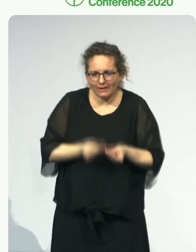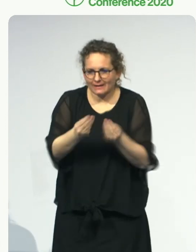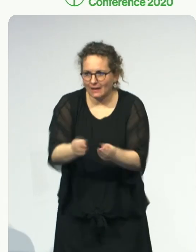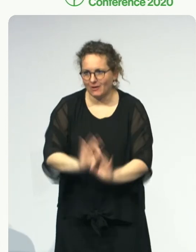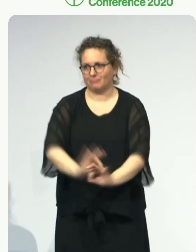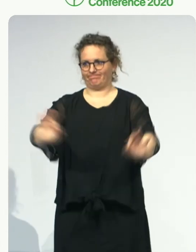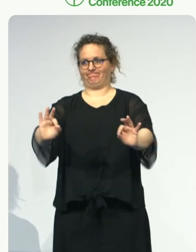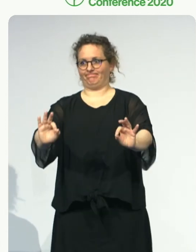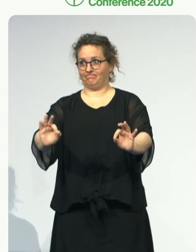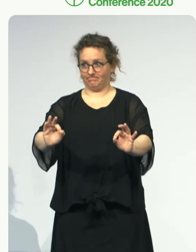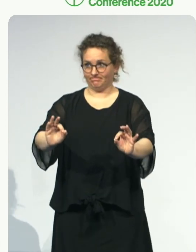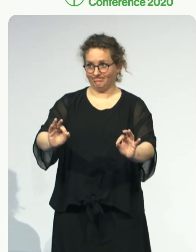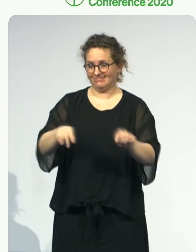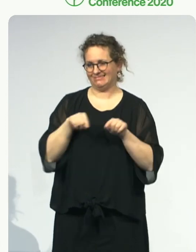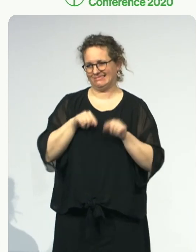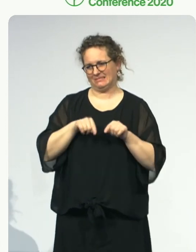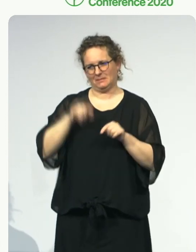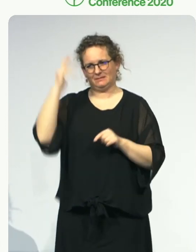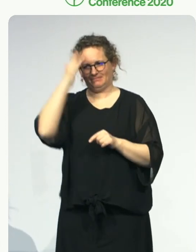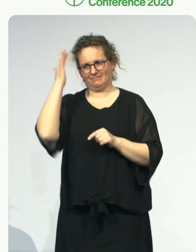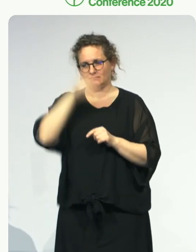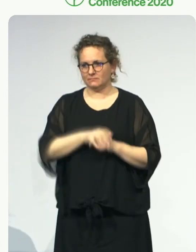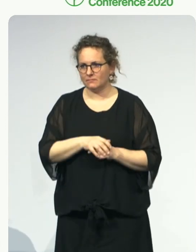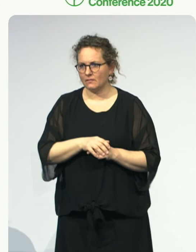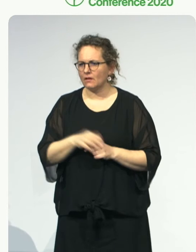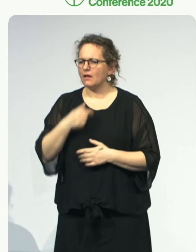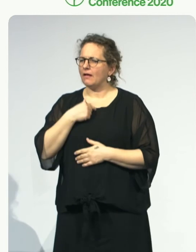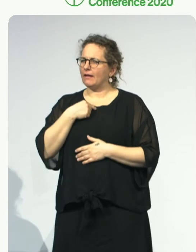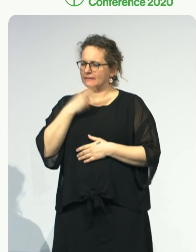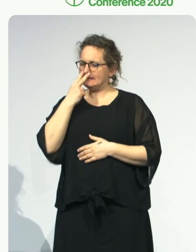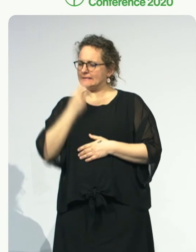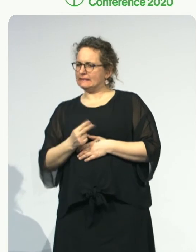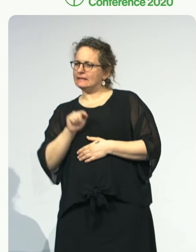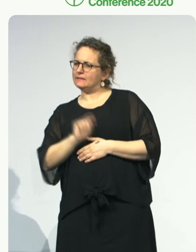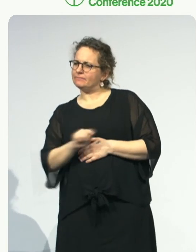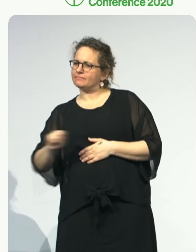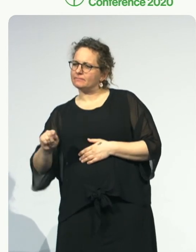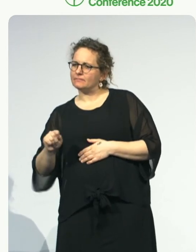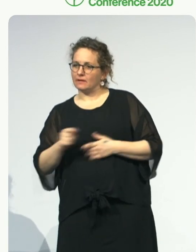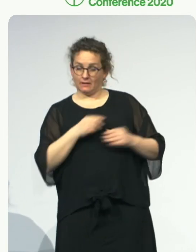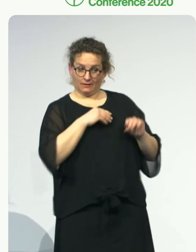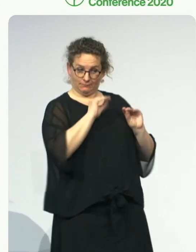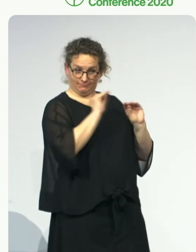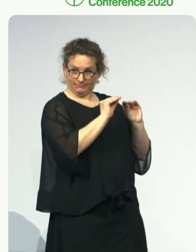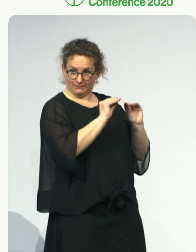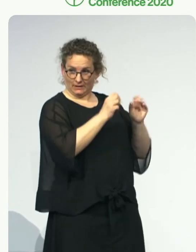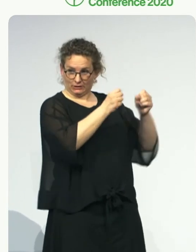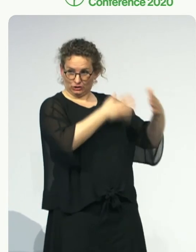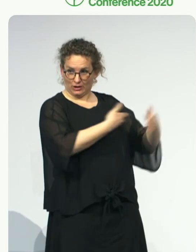long. Because we didn't notice that in the teacher training modules for